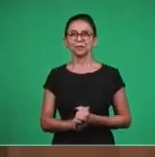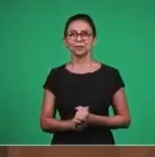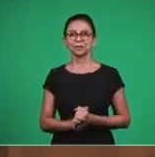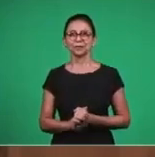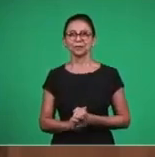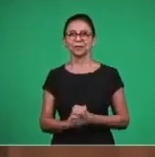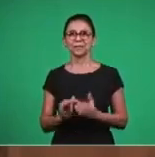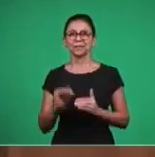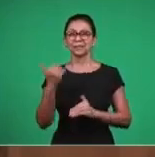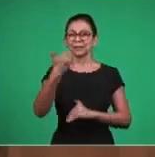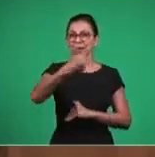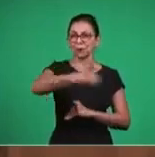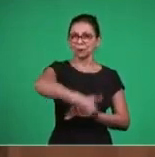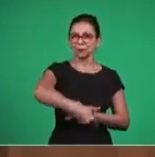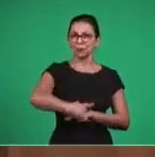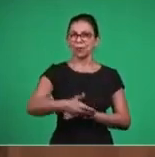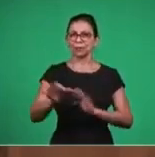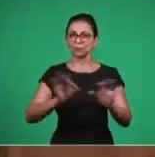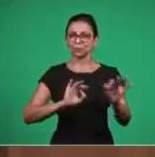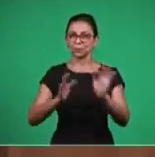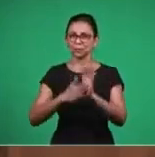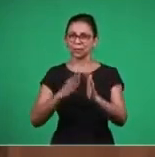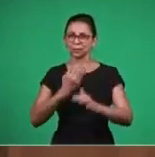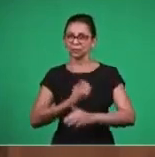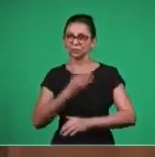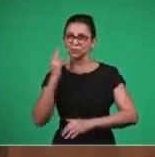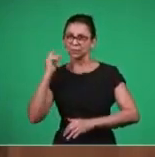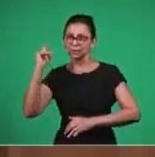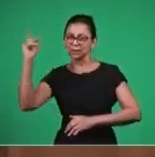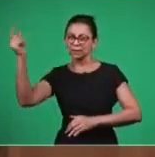the world. So very good.